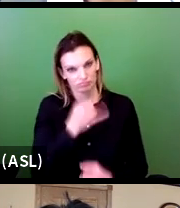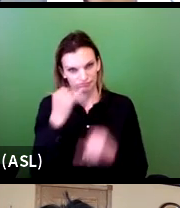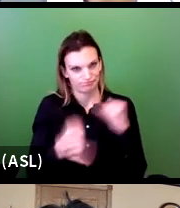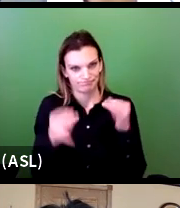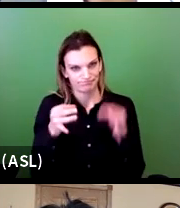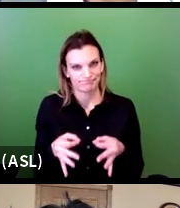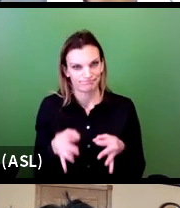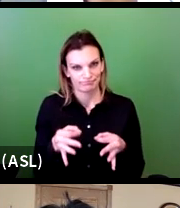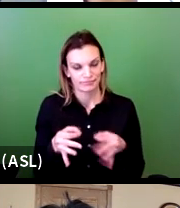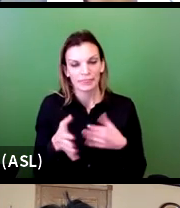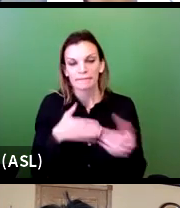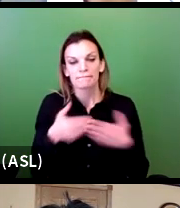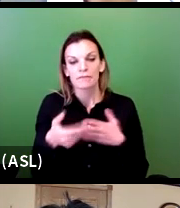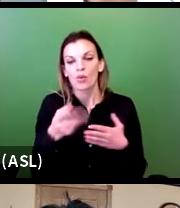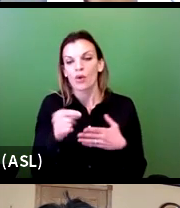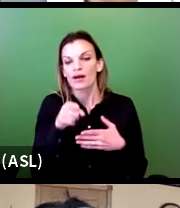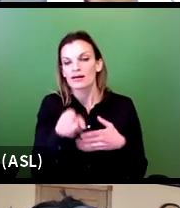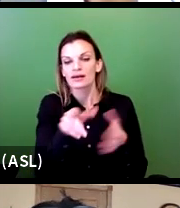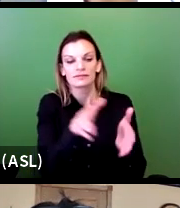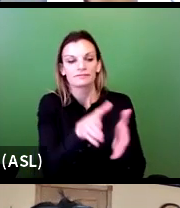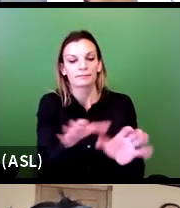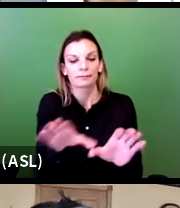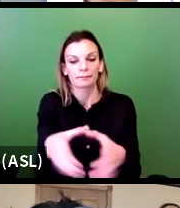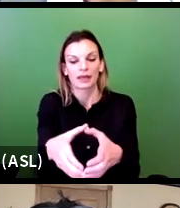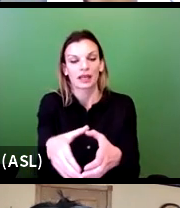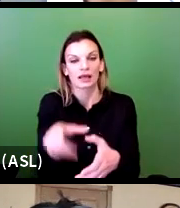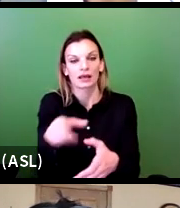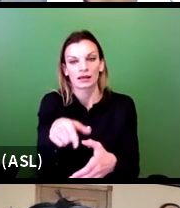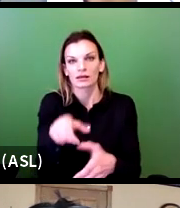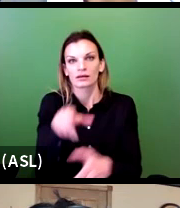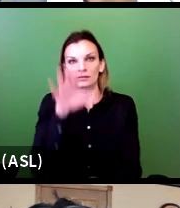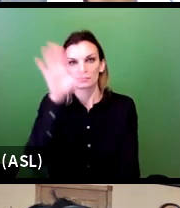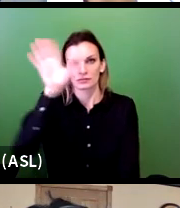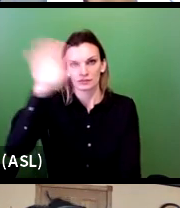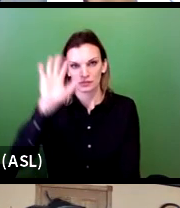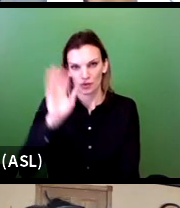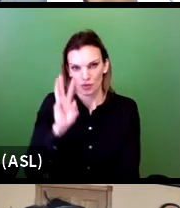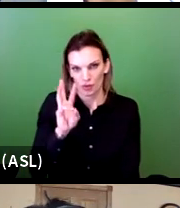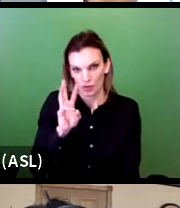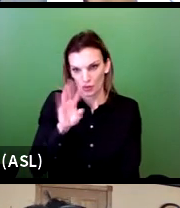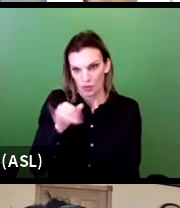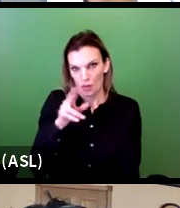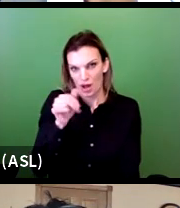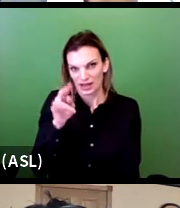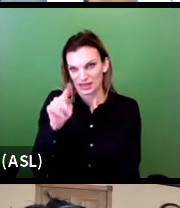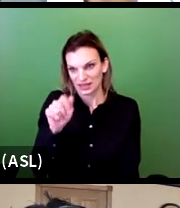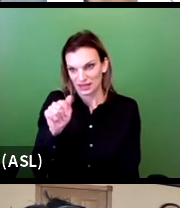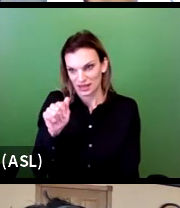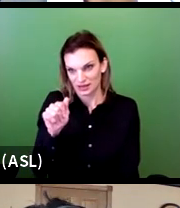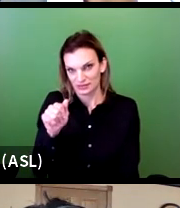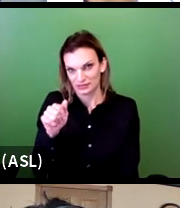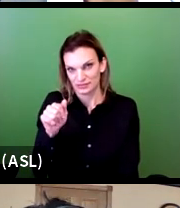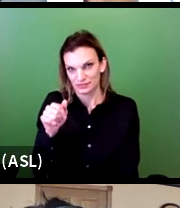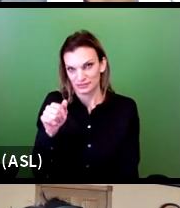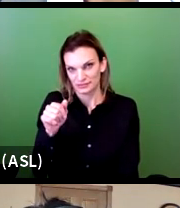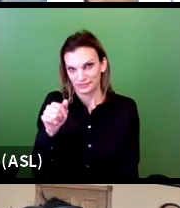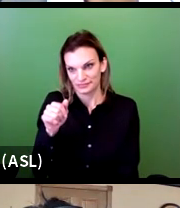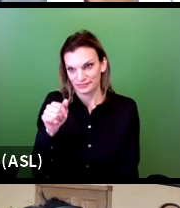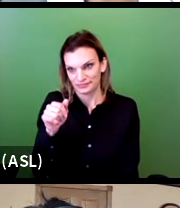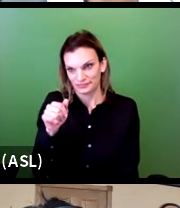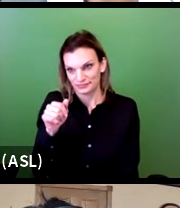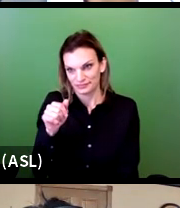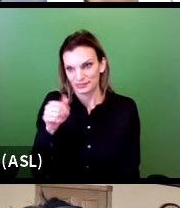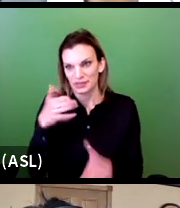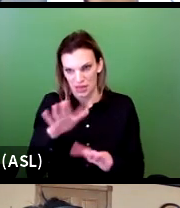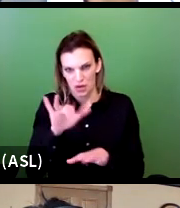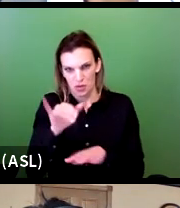the subcommittee brings up. Still, the end decision. Okay, Juanita, I'm going to unmute you now, okay? Okay. You can let's